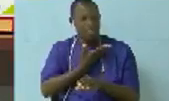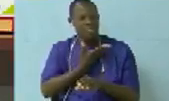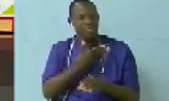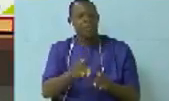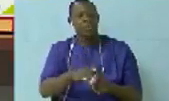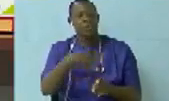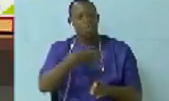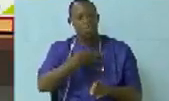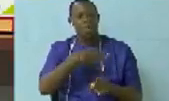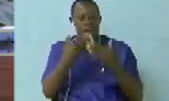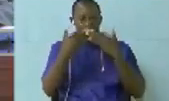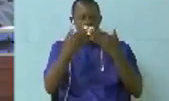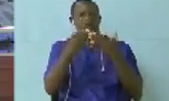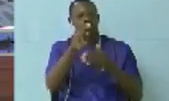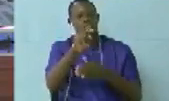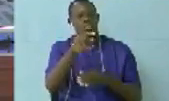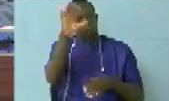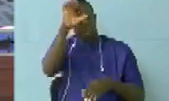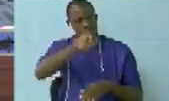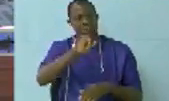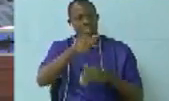I just want to flag that.